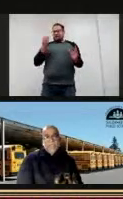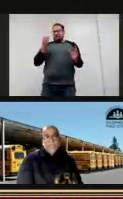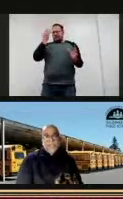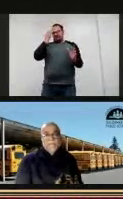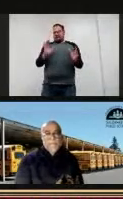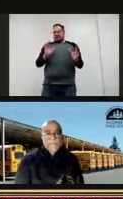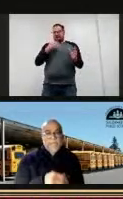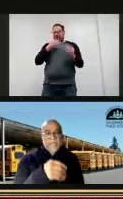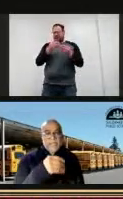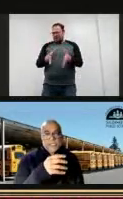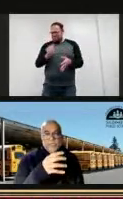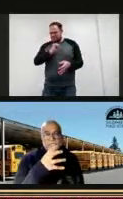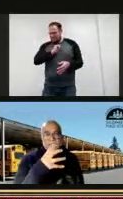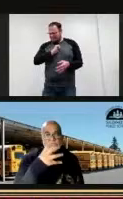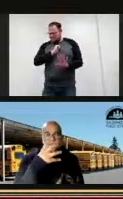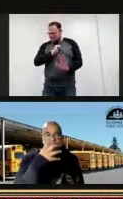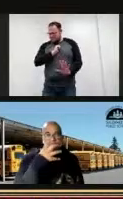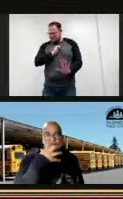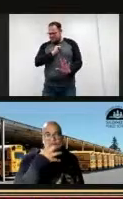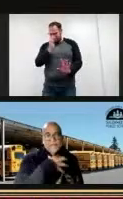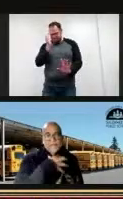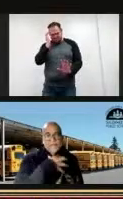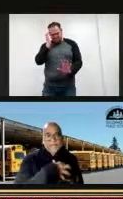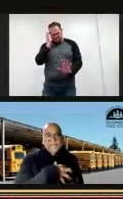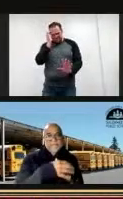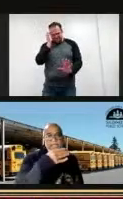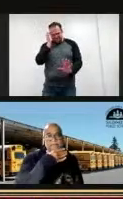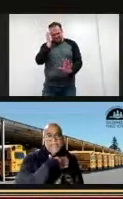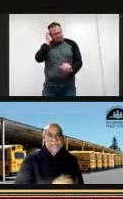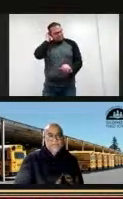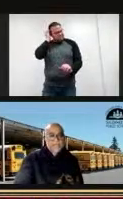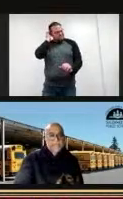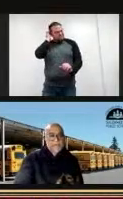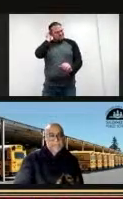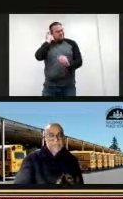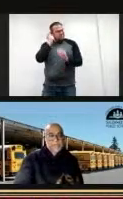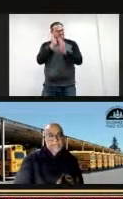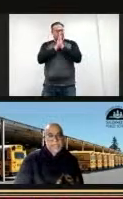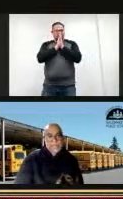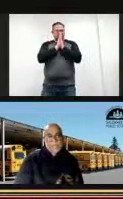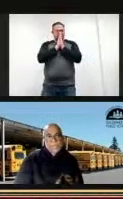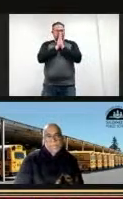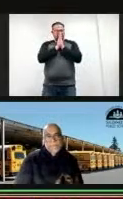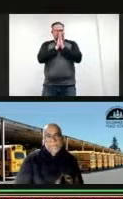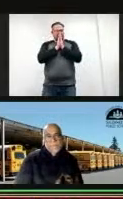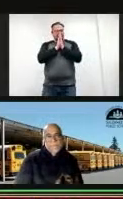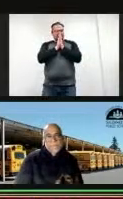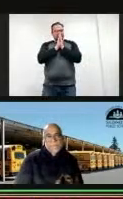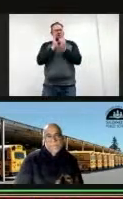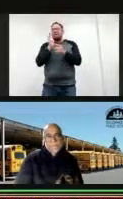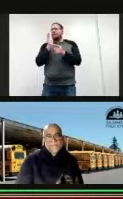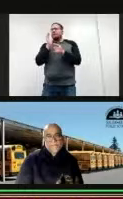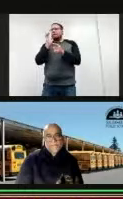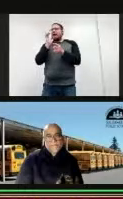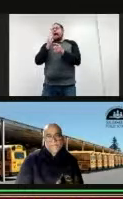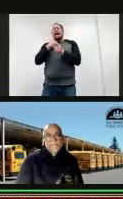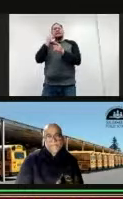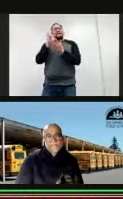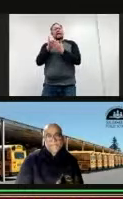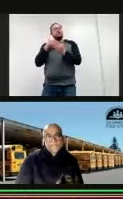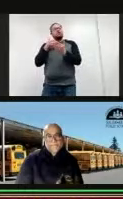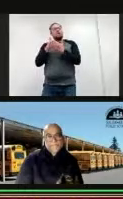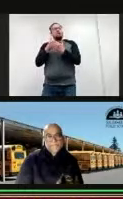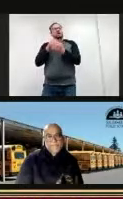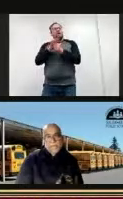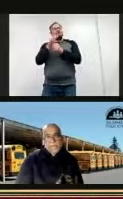getting lost now. Creates a culture. I think it's close enough for